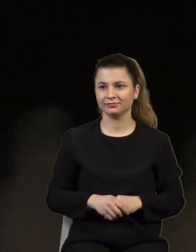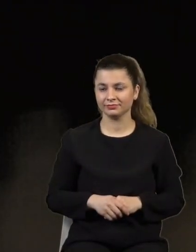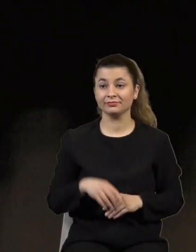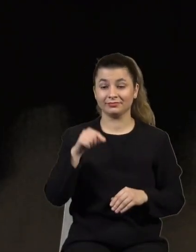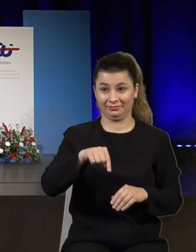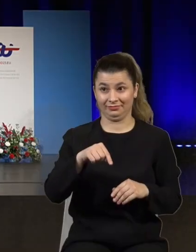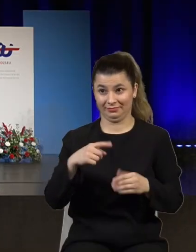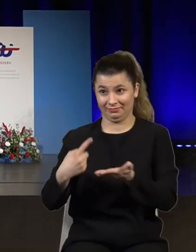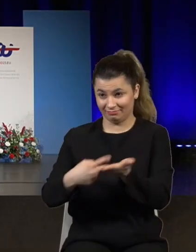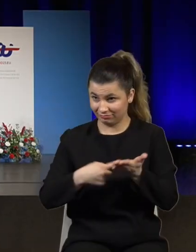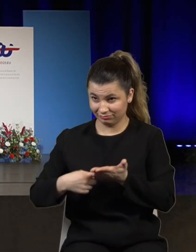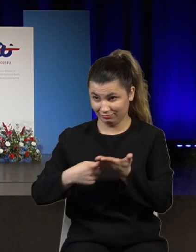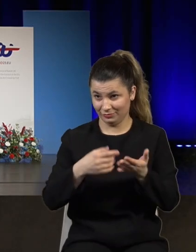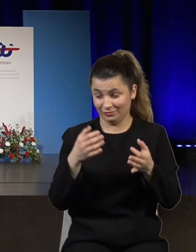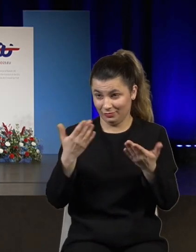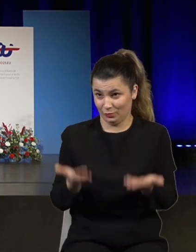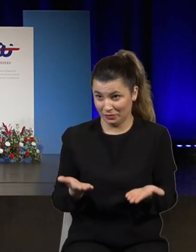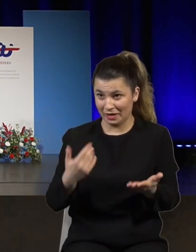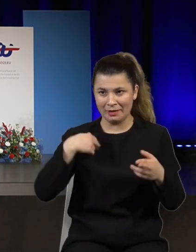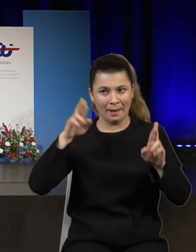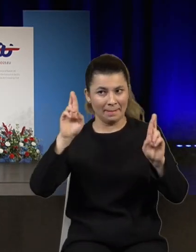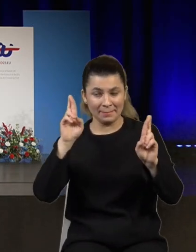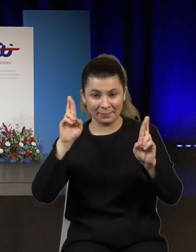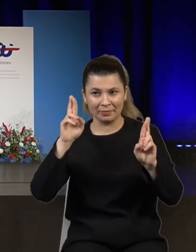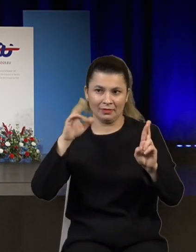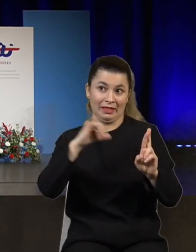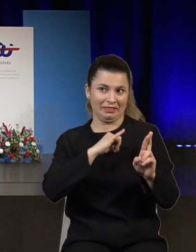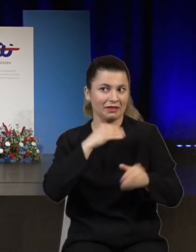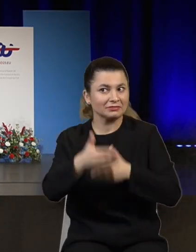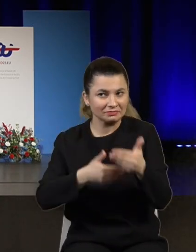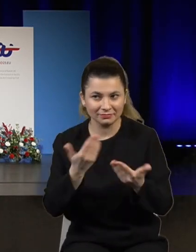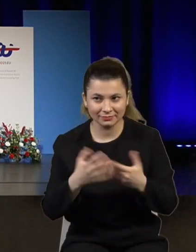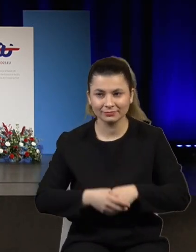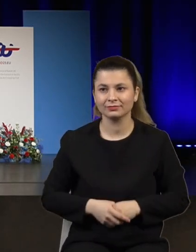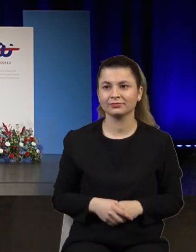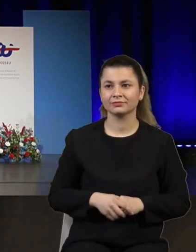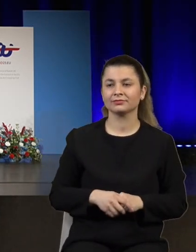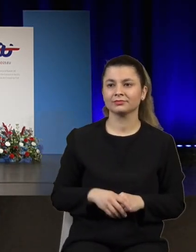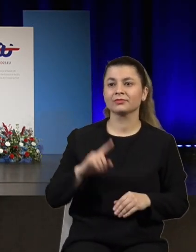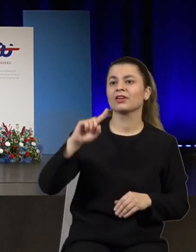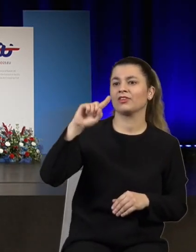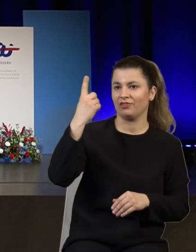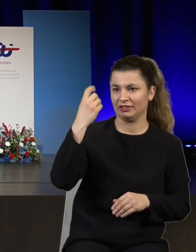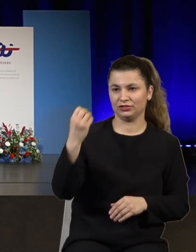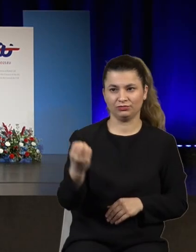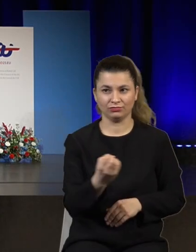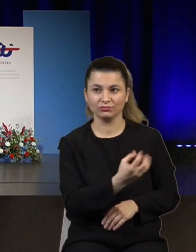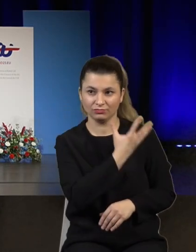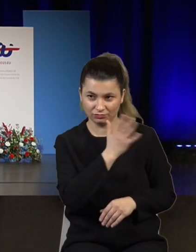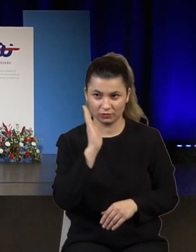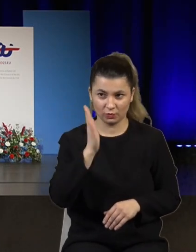us start with the presentation by Oksana Zikuna from European